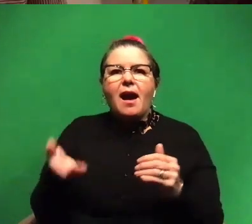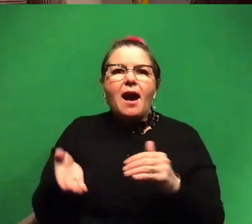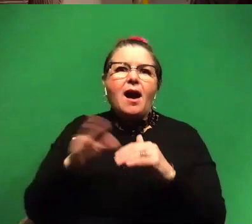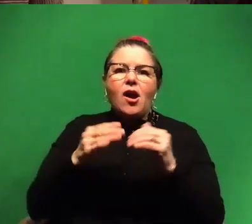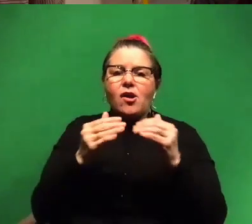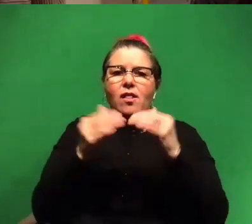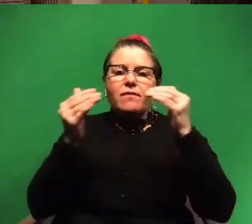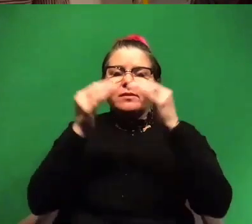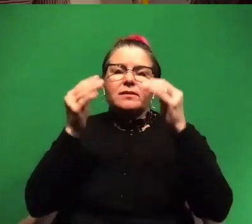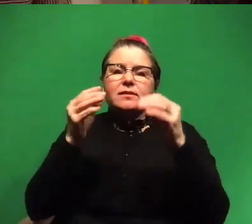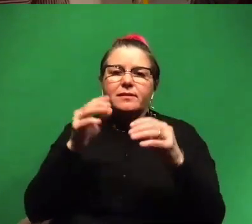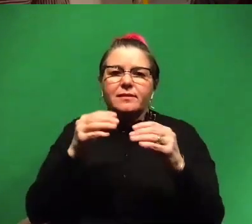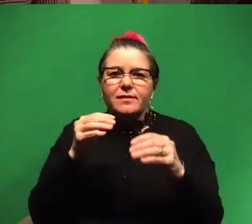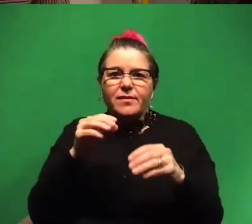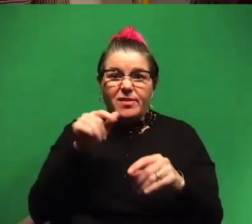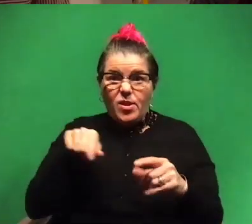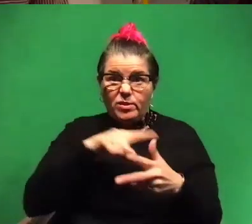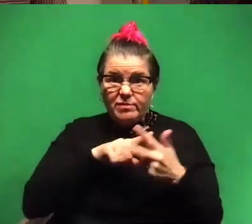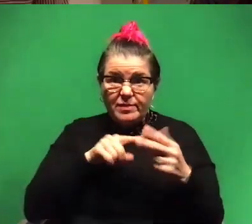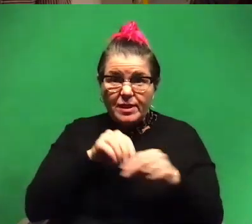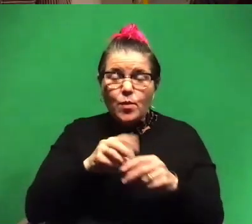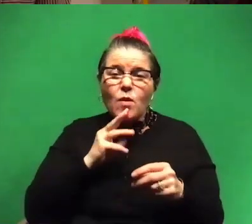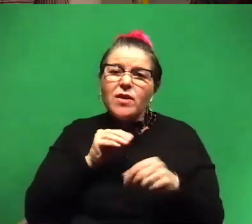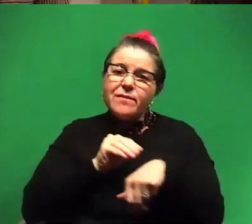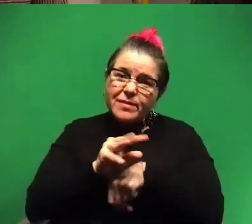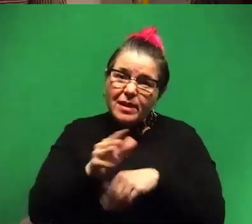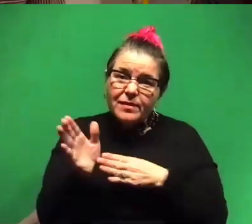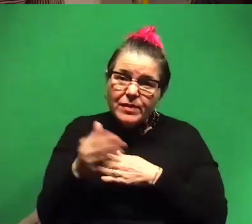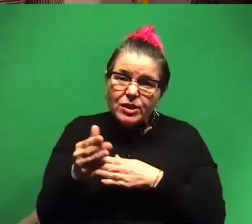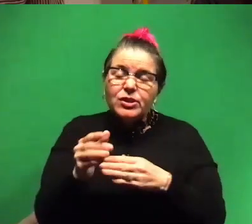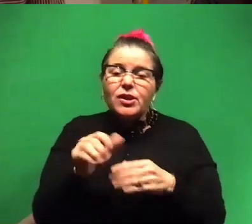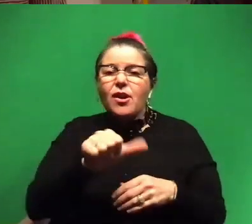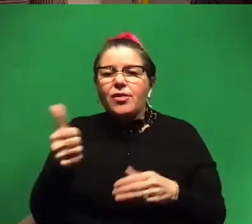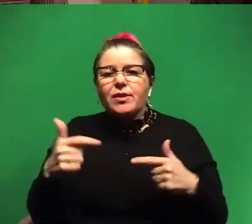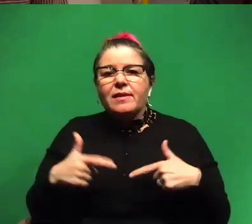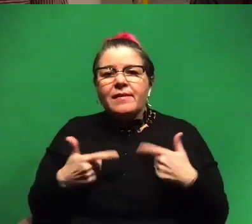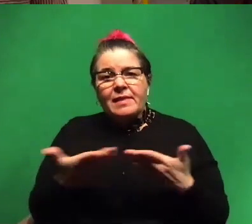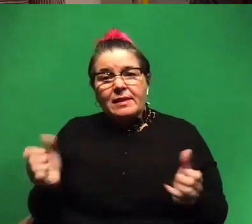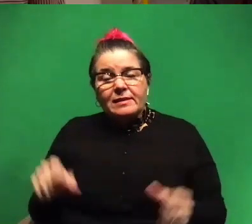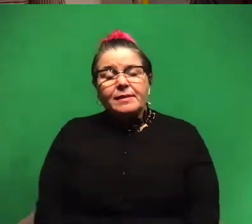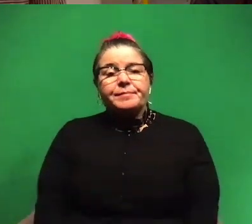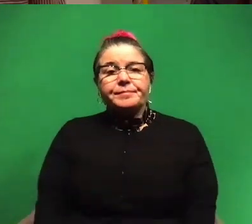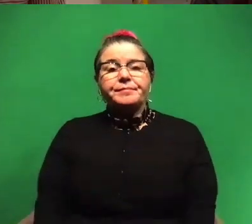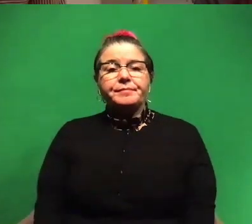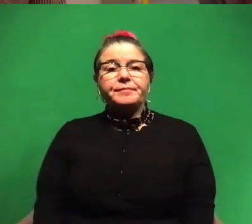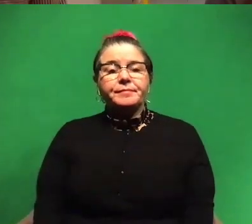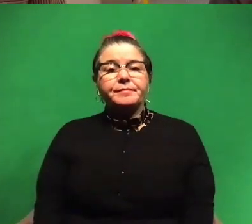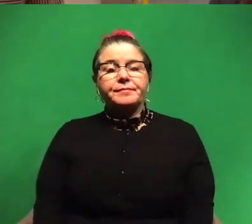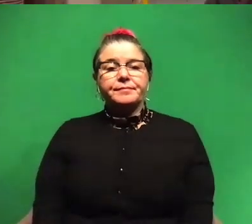the water can have effects on fish especially, and other things that are coming into contact with the